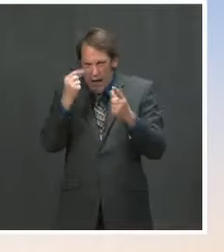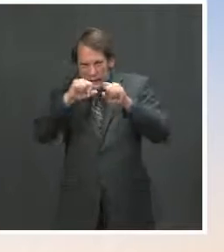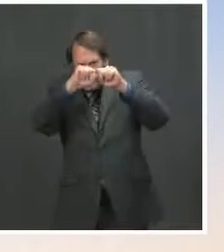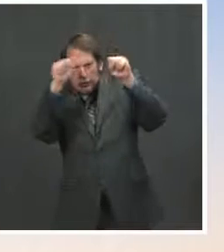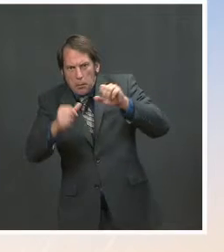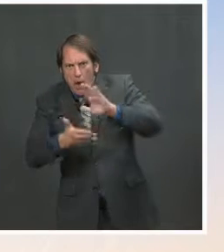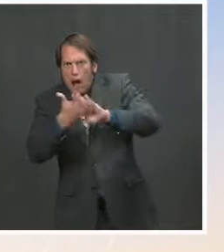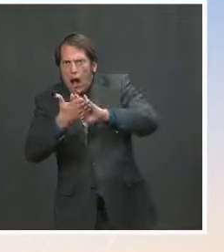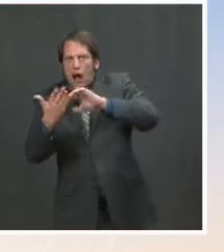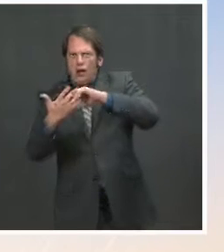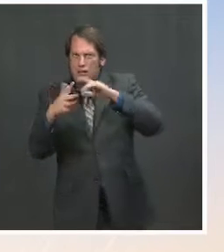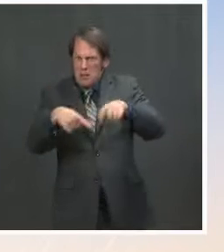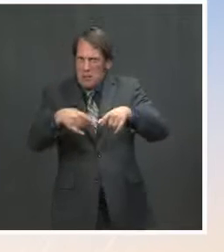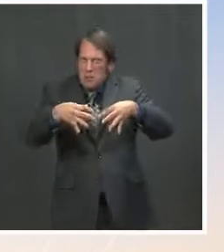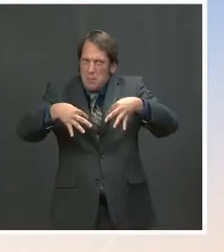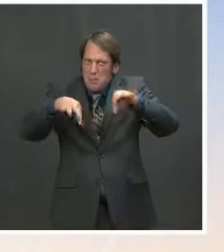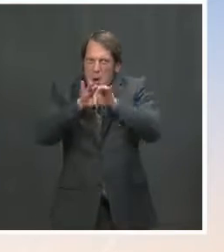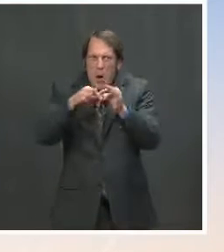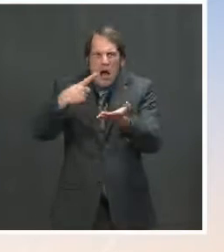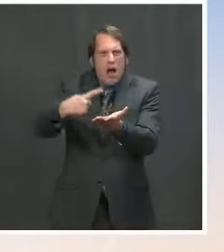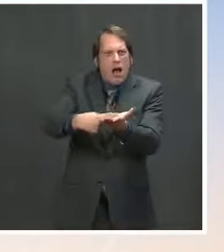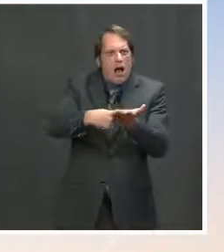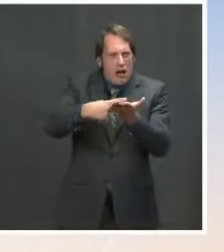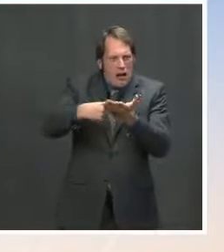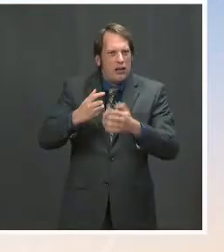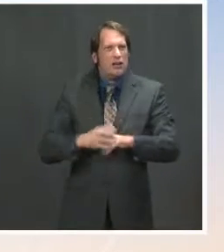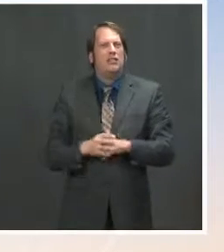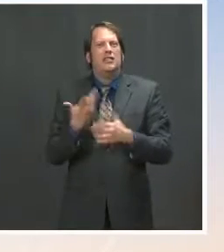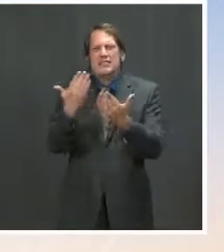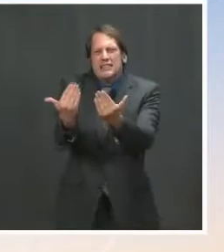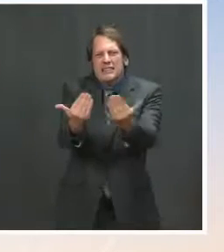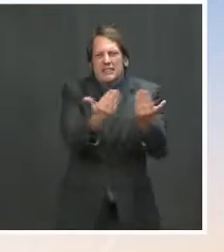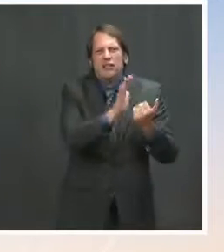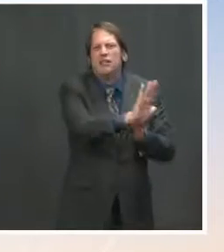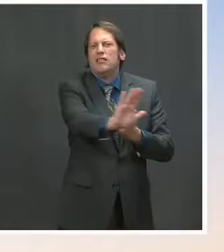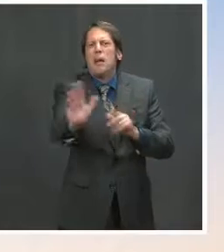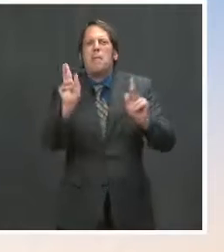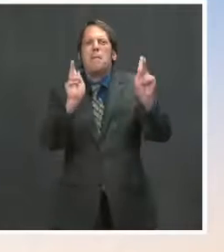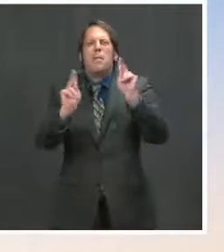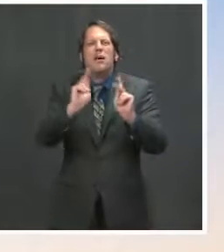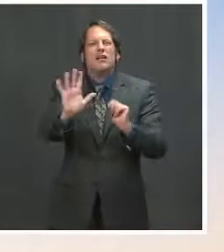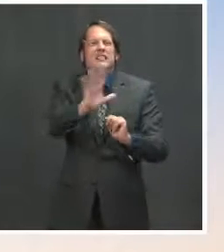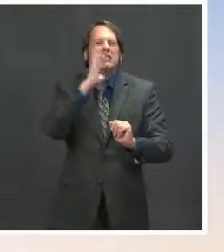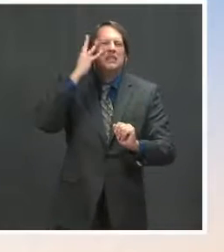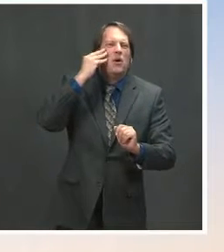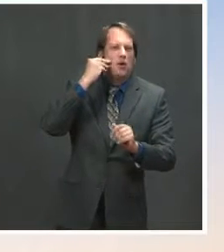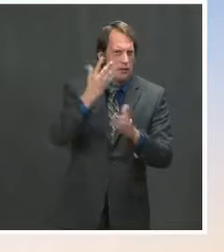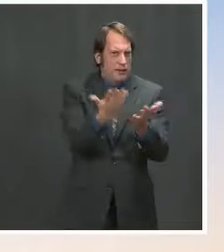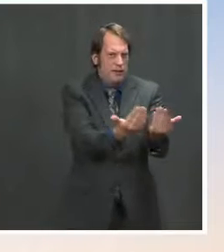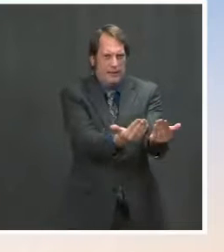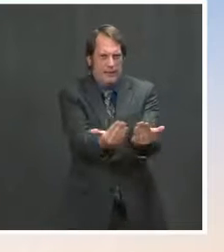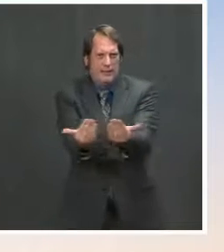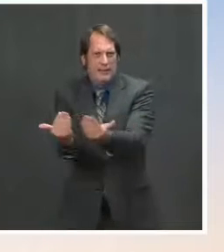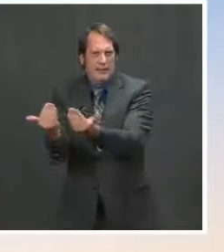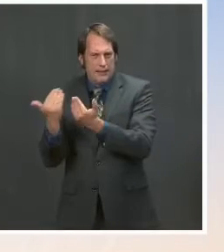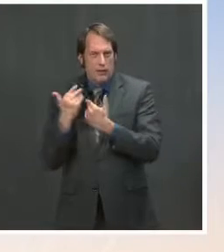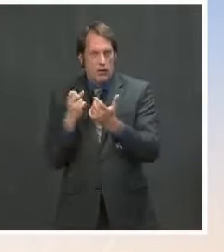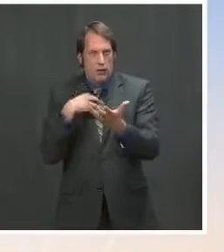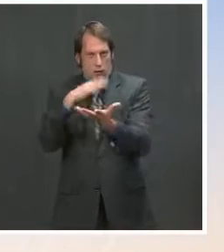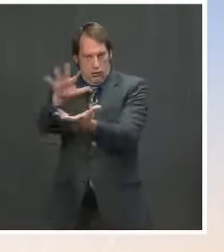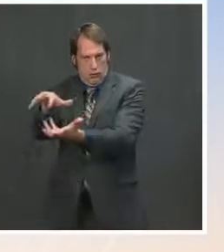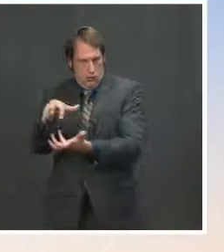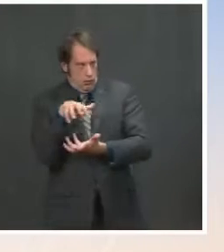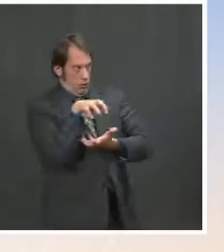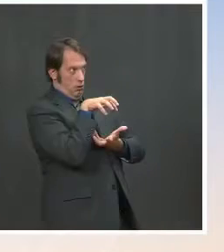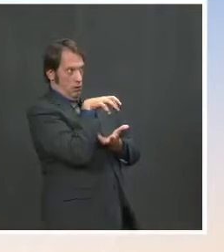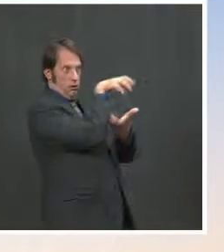local executive experience combined with their legislative experience provides, in the president's view, important perspective on how